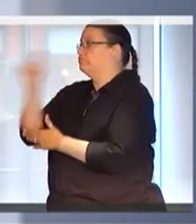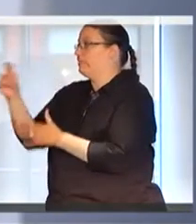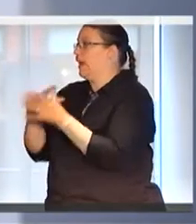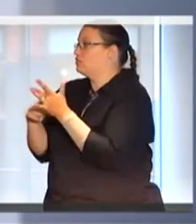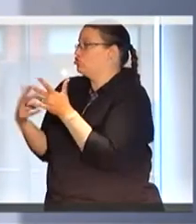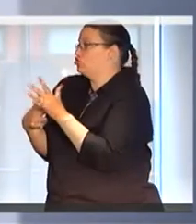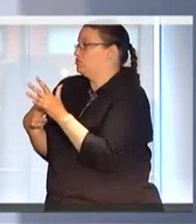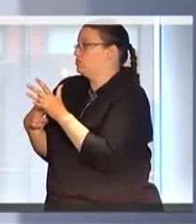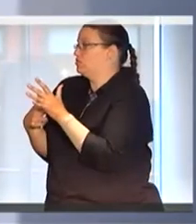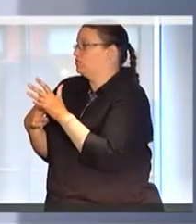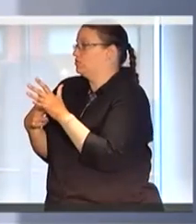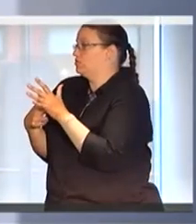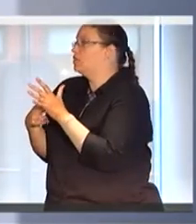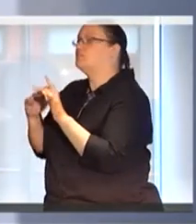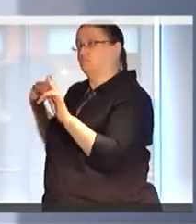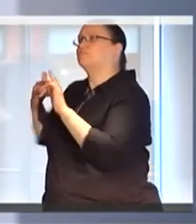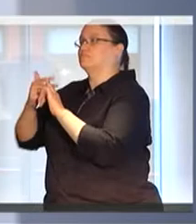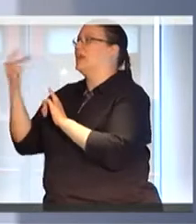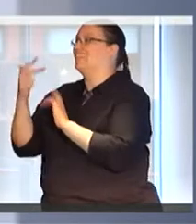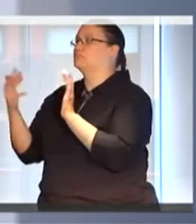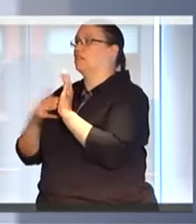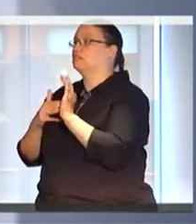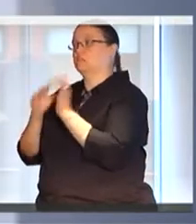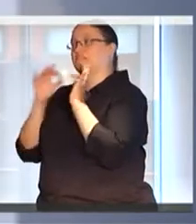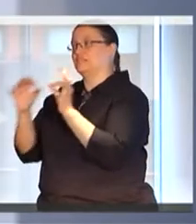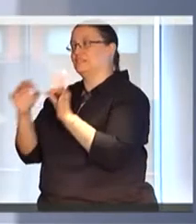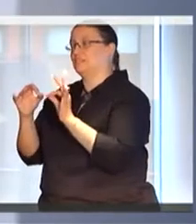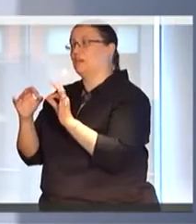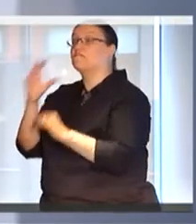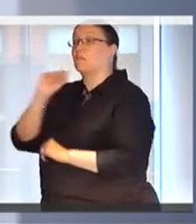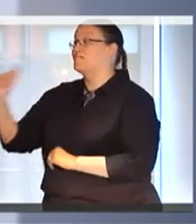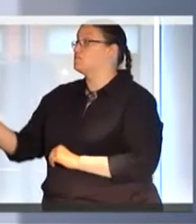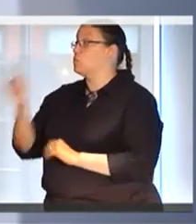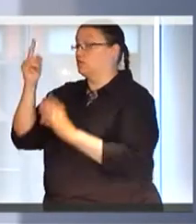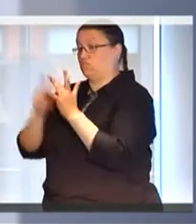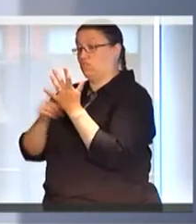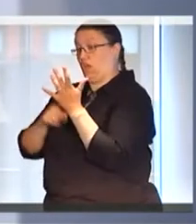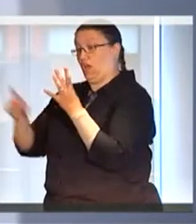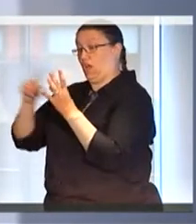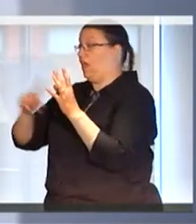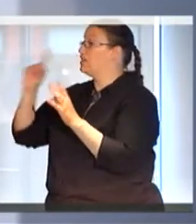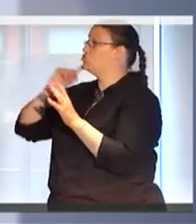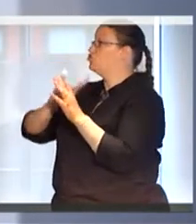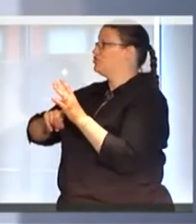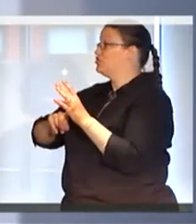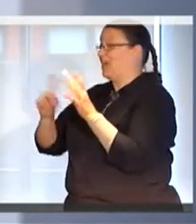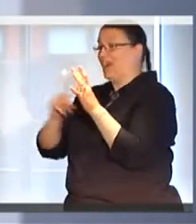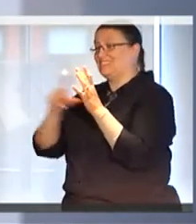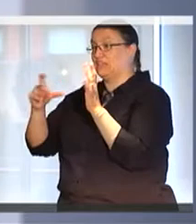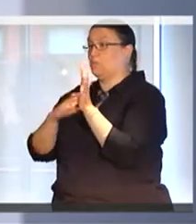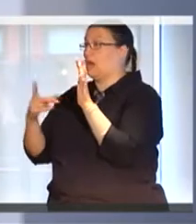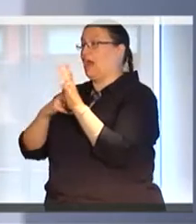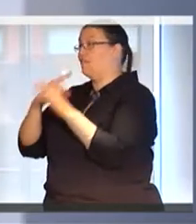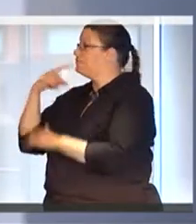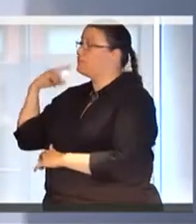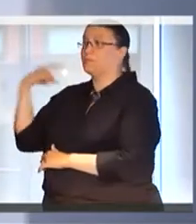particular over the last 18 months. Since the 1st of July last year, the ACMA has audited 250 companies for